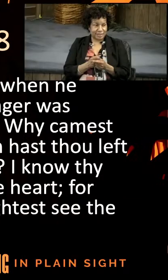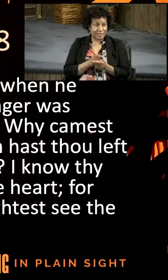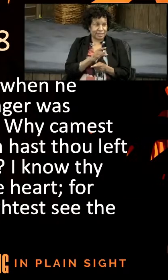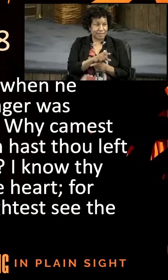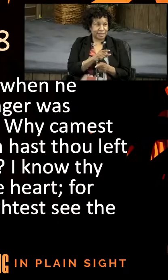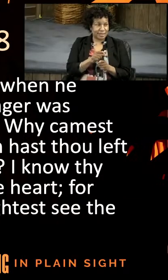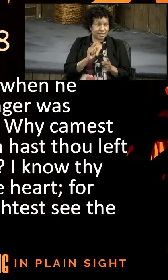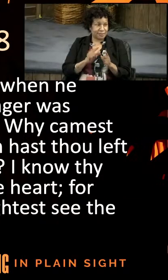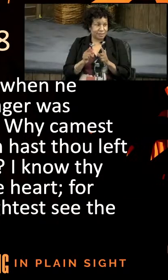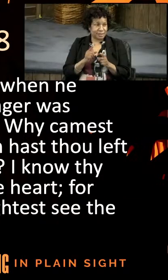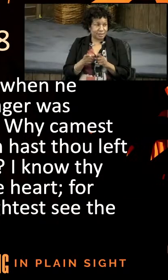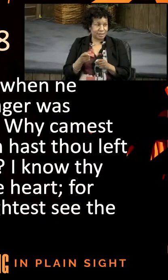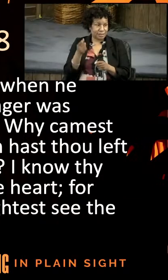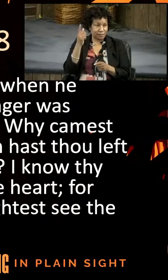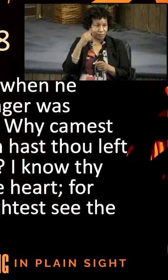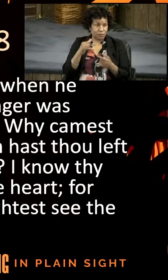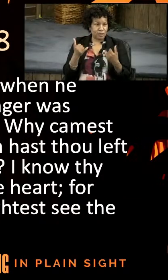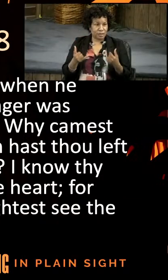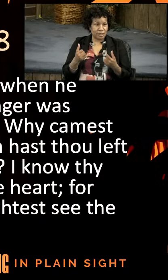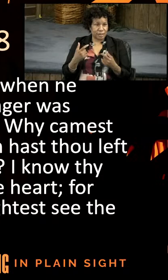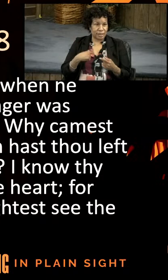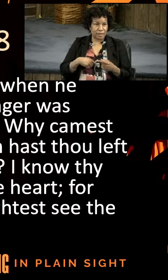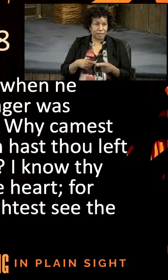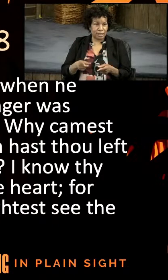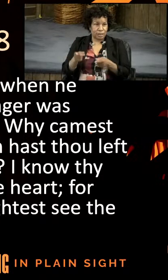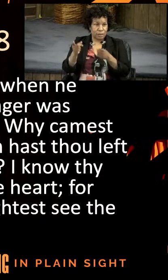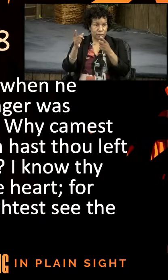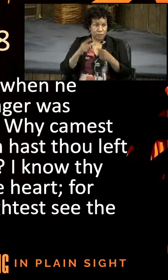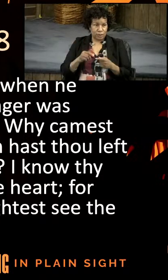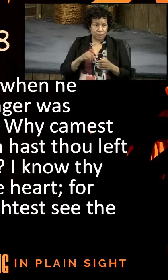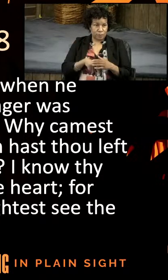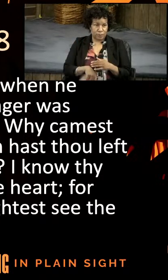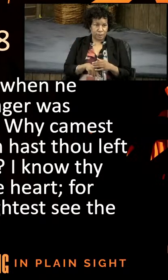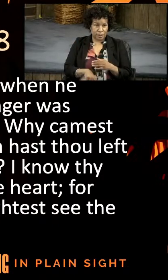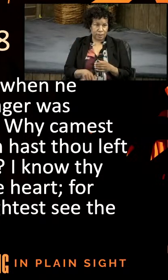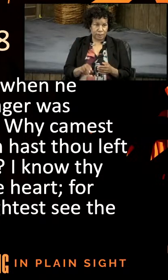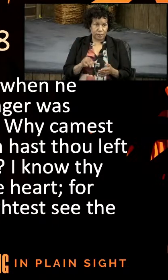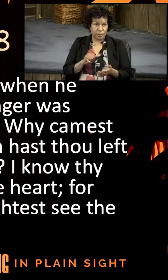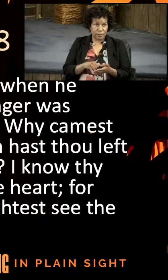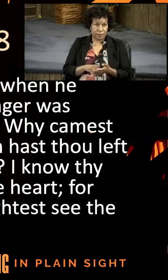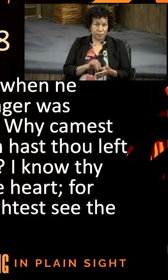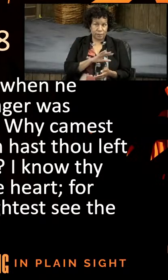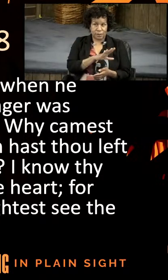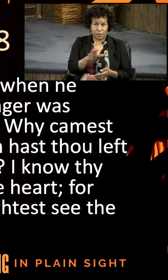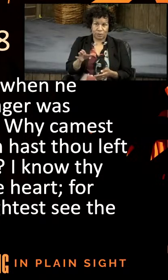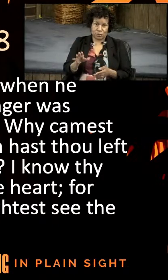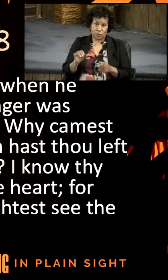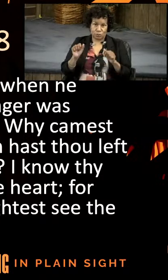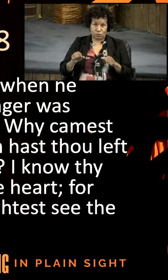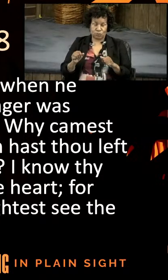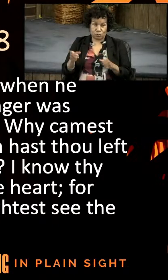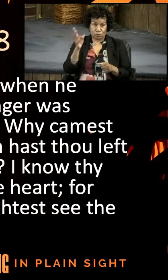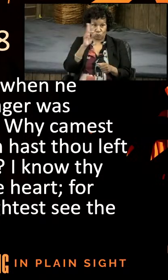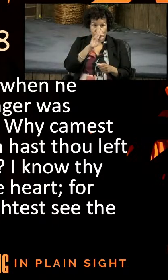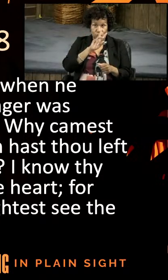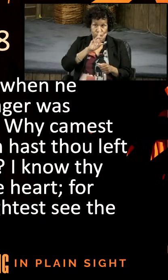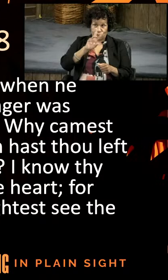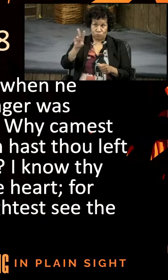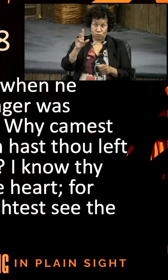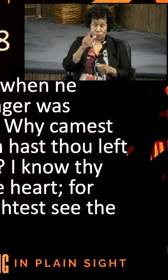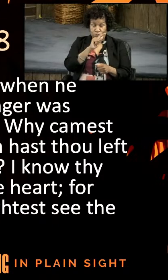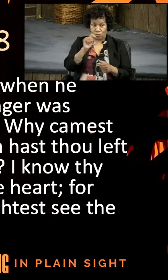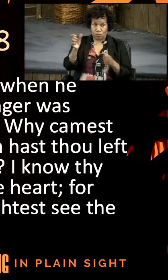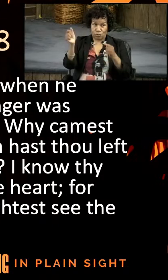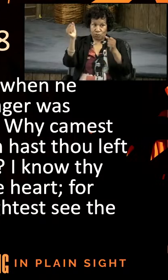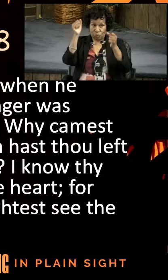and down. He said, "For thou art come down that thou mightest see the battle." You just came to see. And if I was